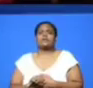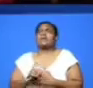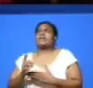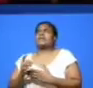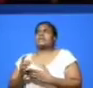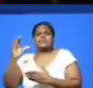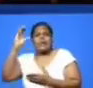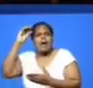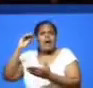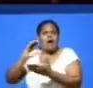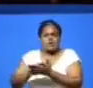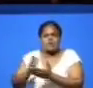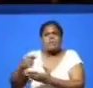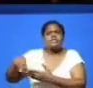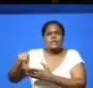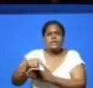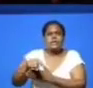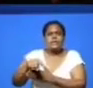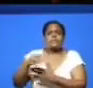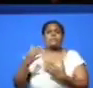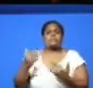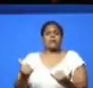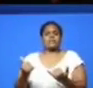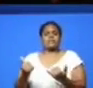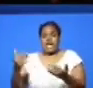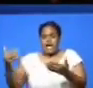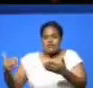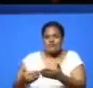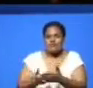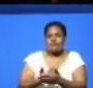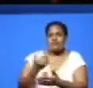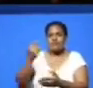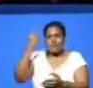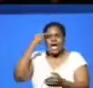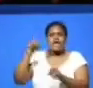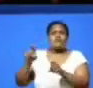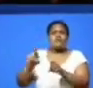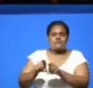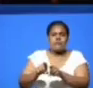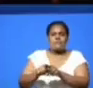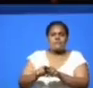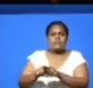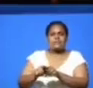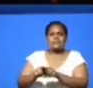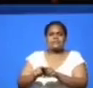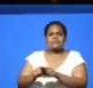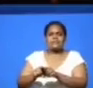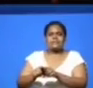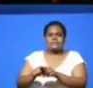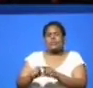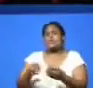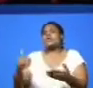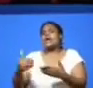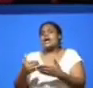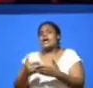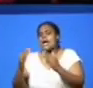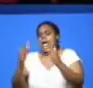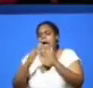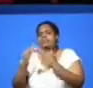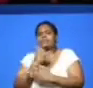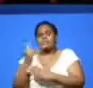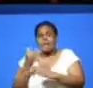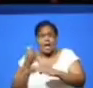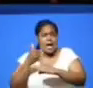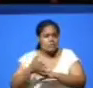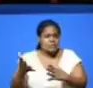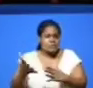to them. But this shall be the covenant that I will make with the house of Israel after those days, said the Lord.